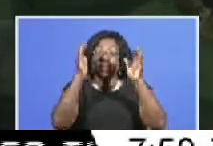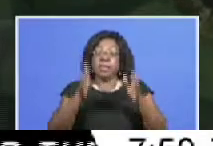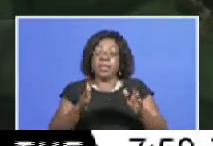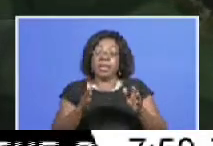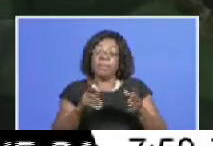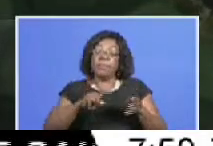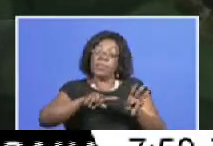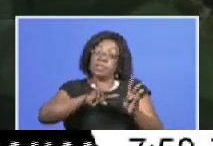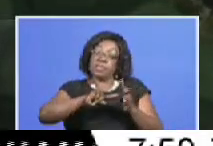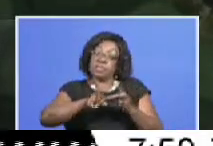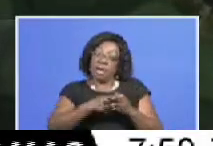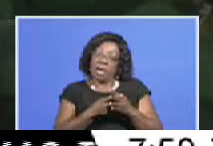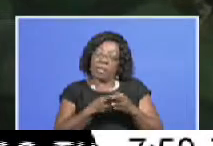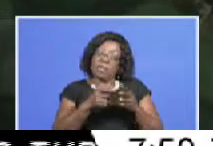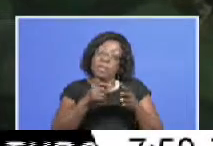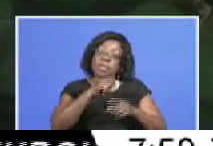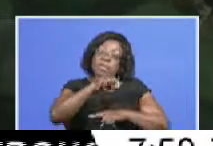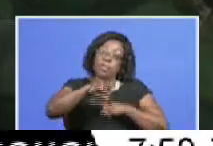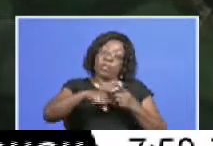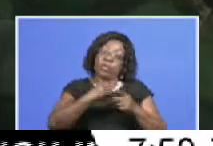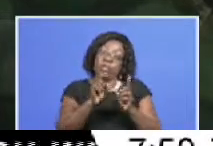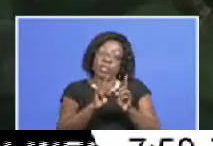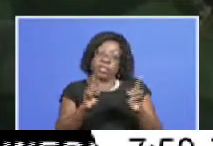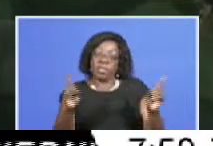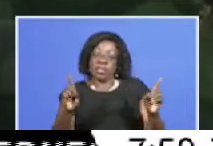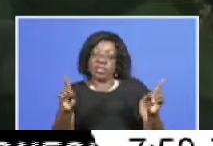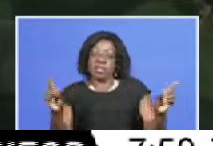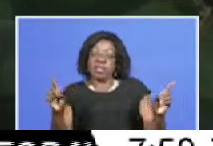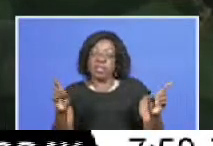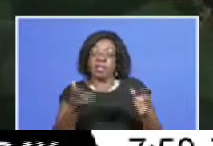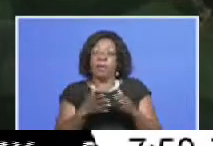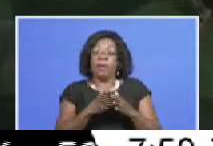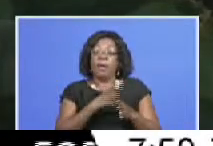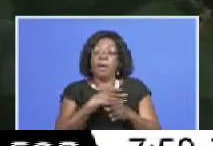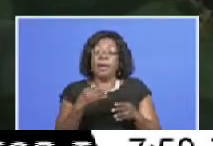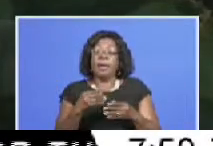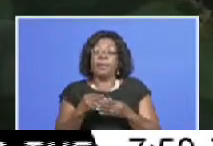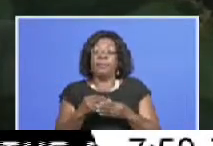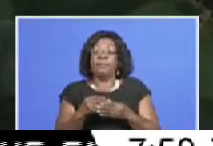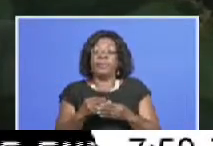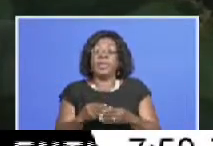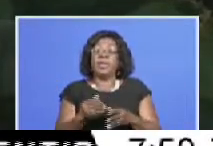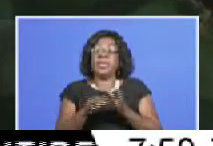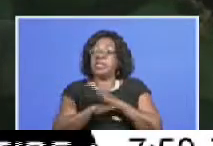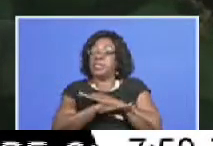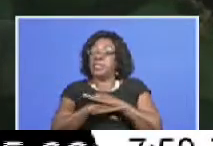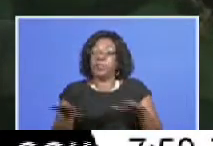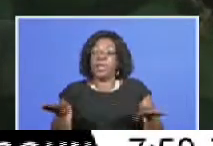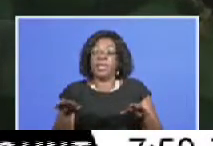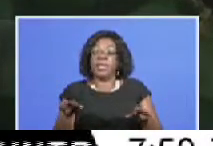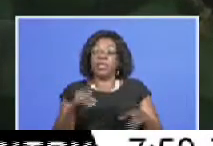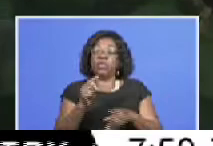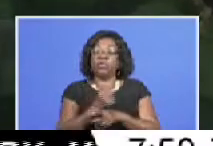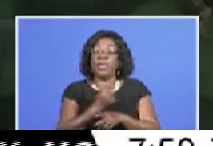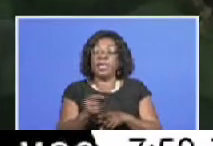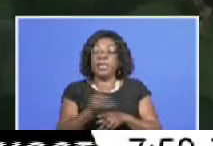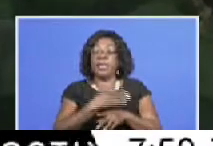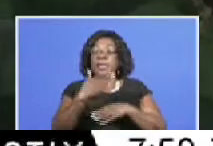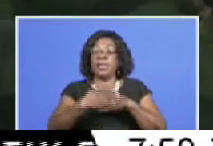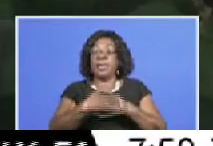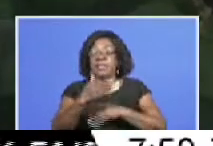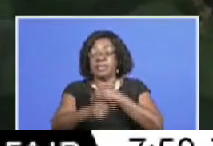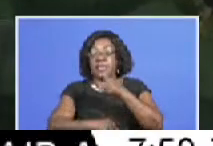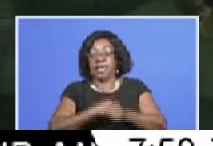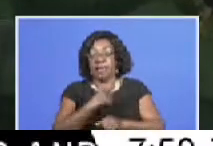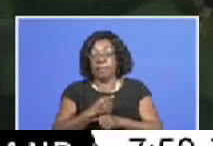distancing precautions from WHO. They could suspend their training until next year. Now they know a